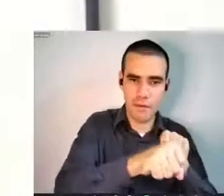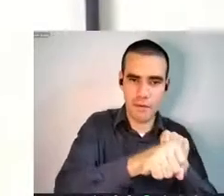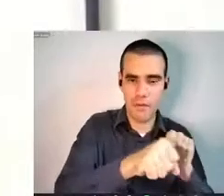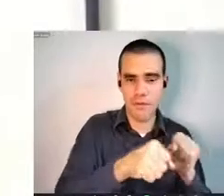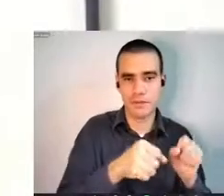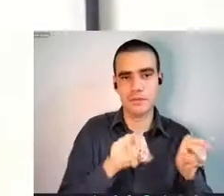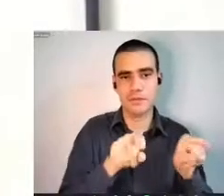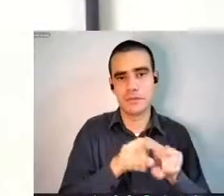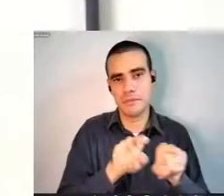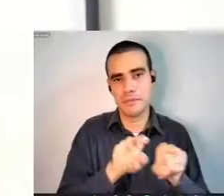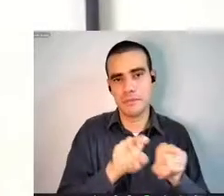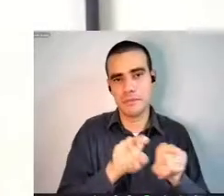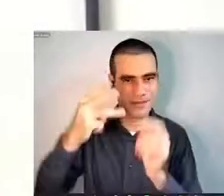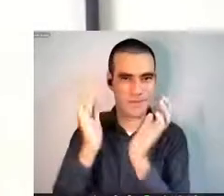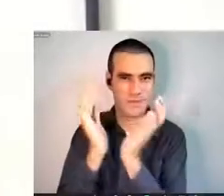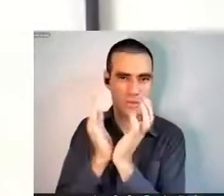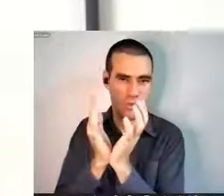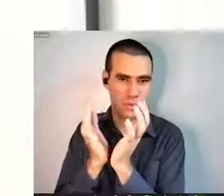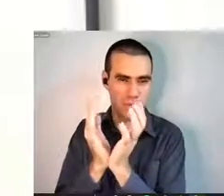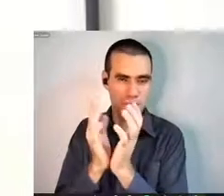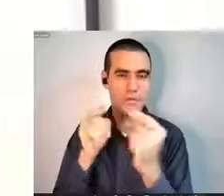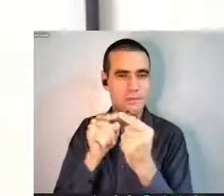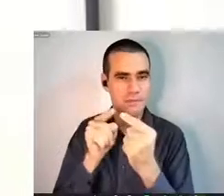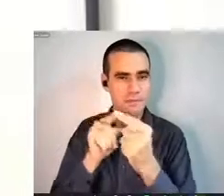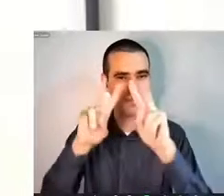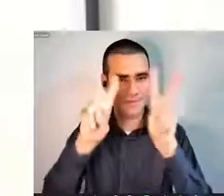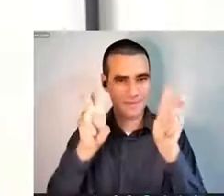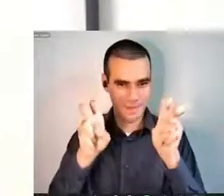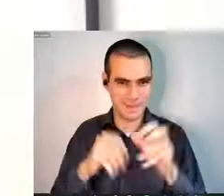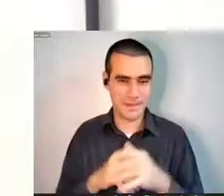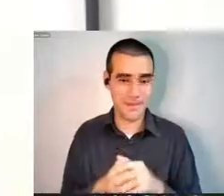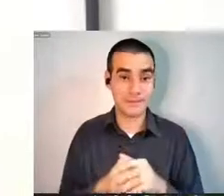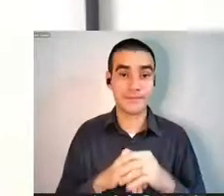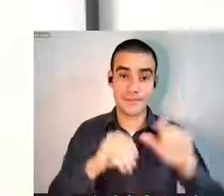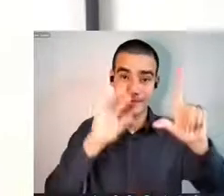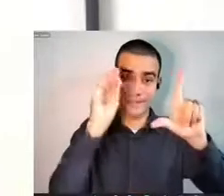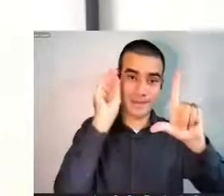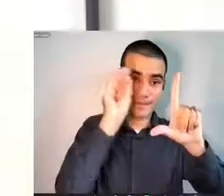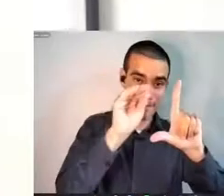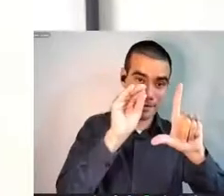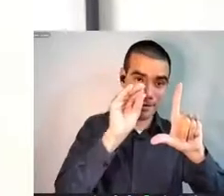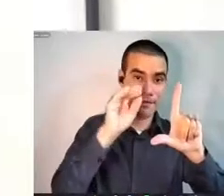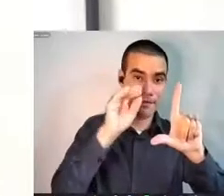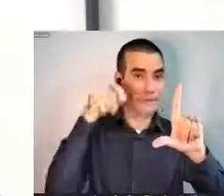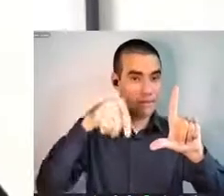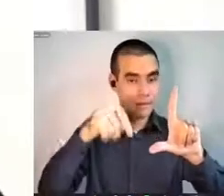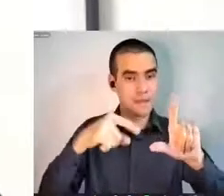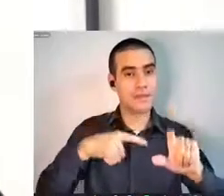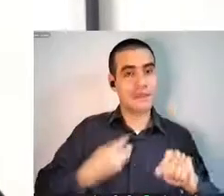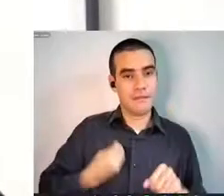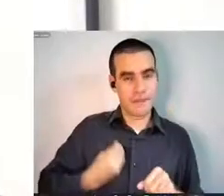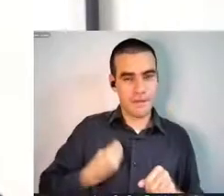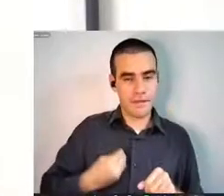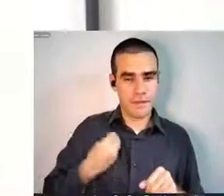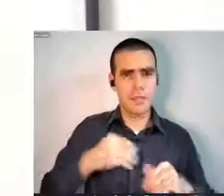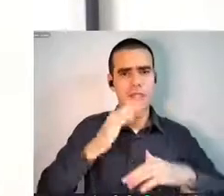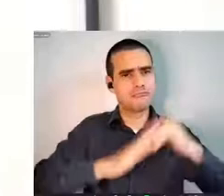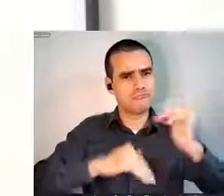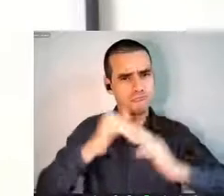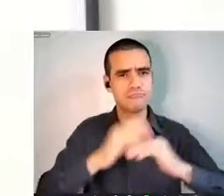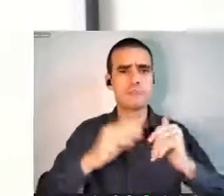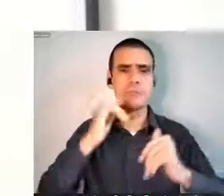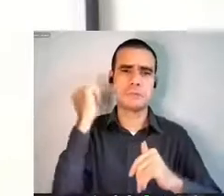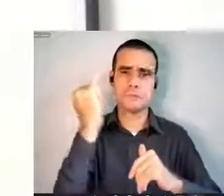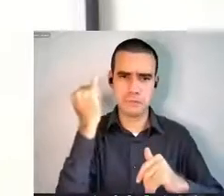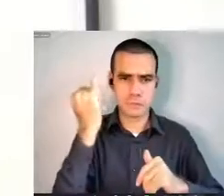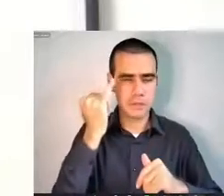training, but as for the third sector related to the topic. We will have here very